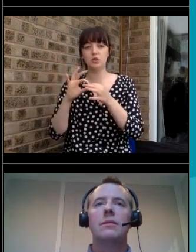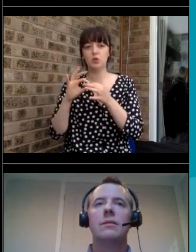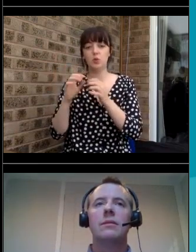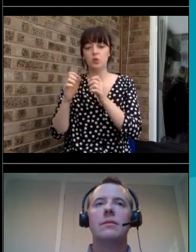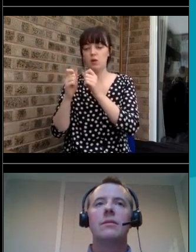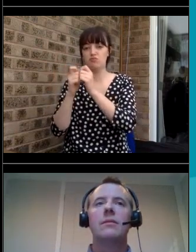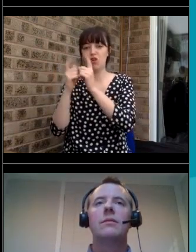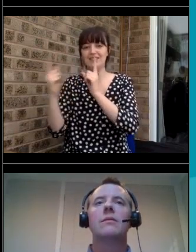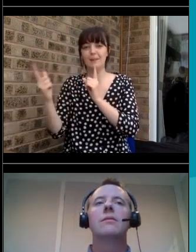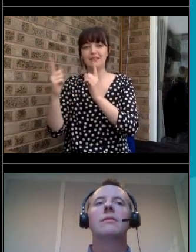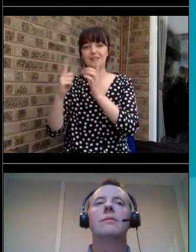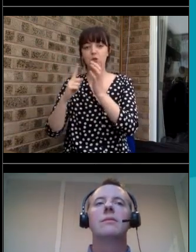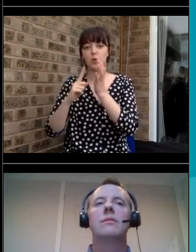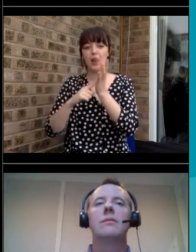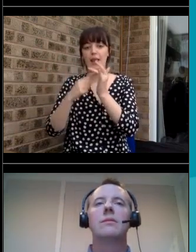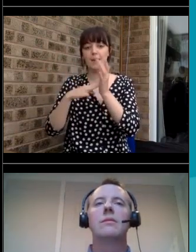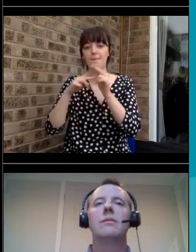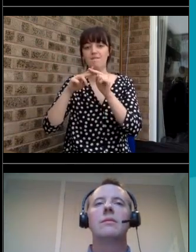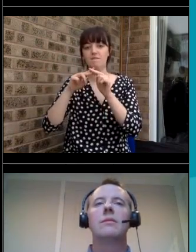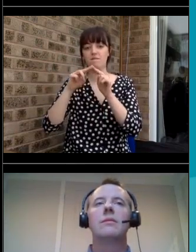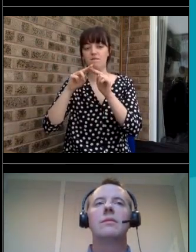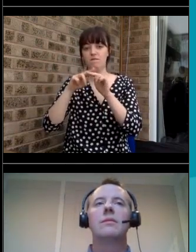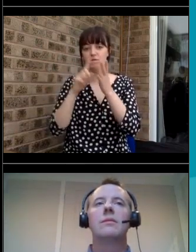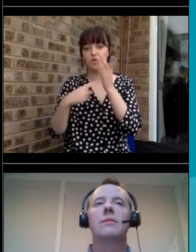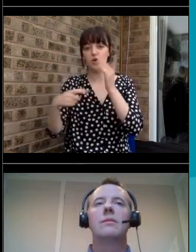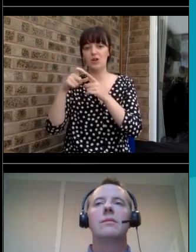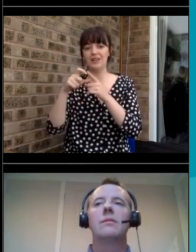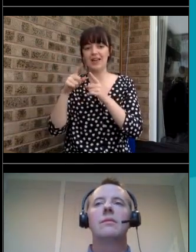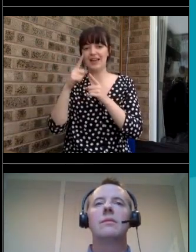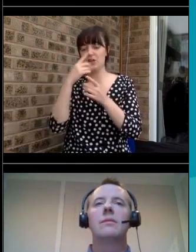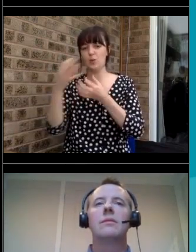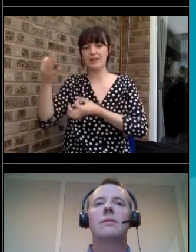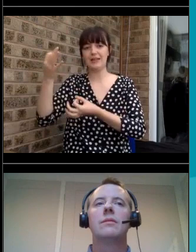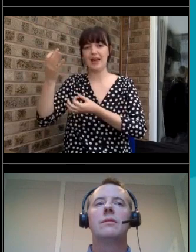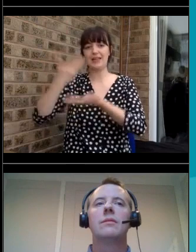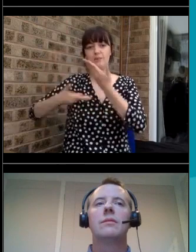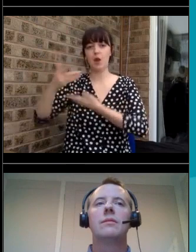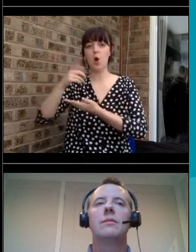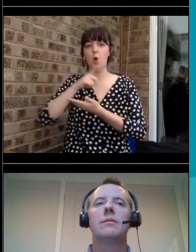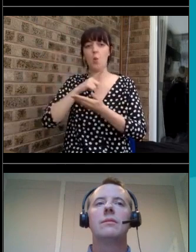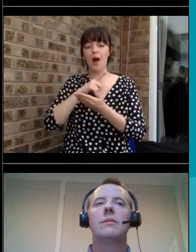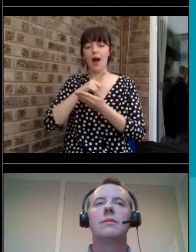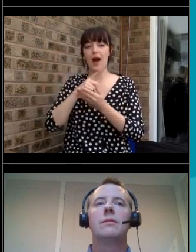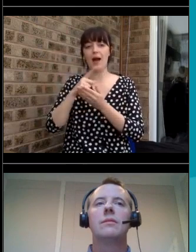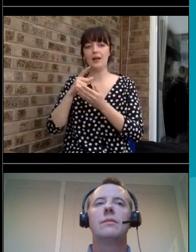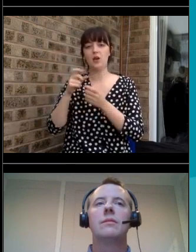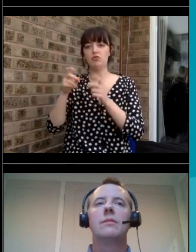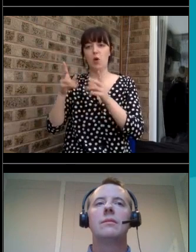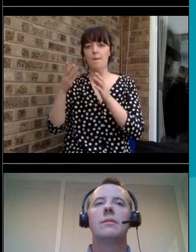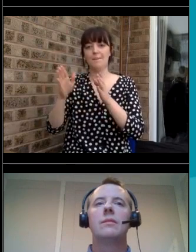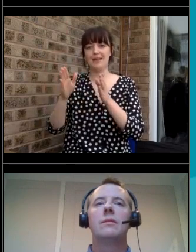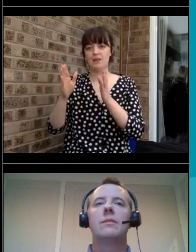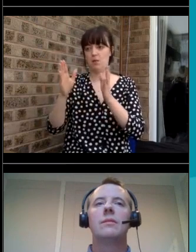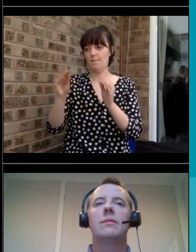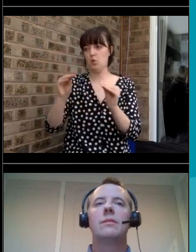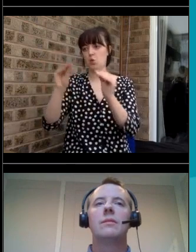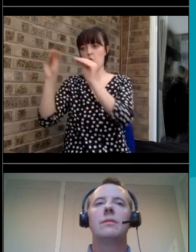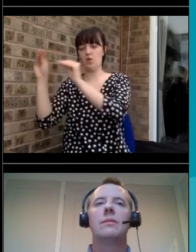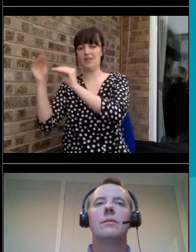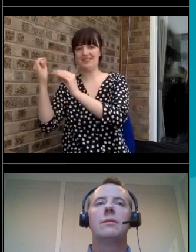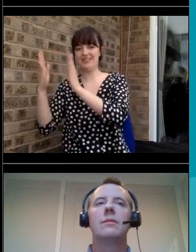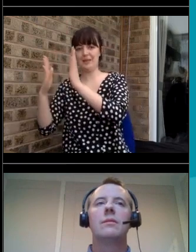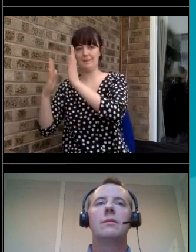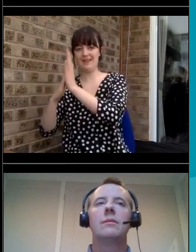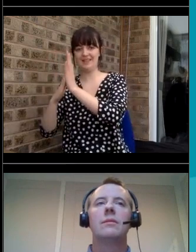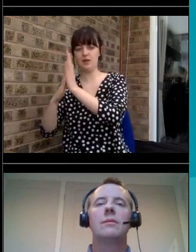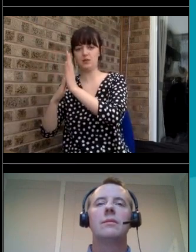Linford, asking us, can we explain why the route has been moved 60 metres closer to Linford, and why is the Lower Thames